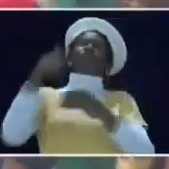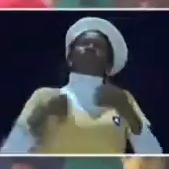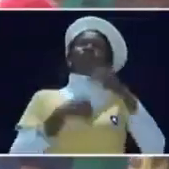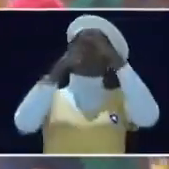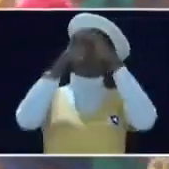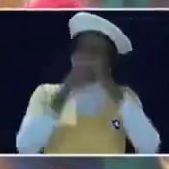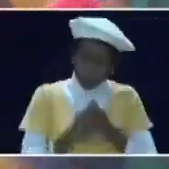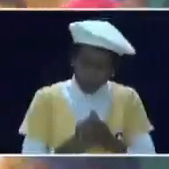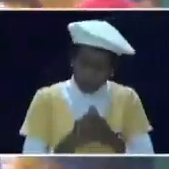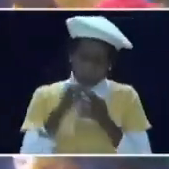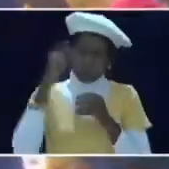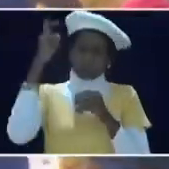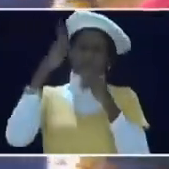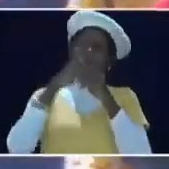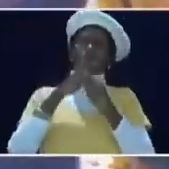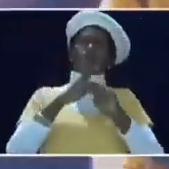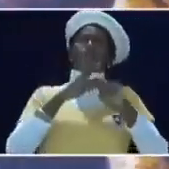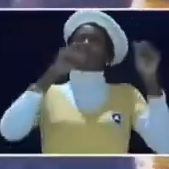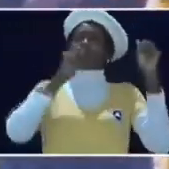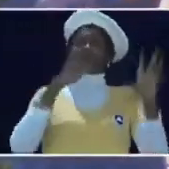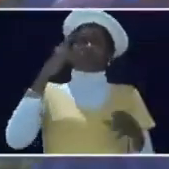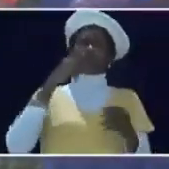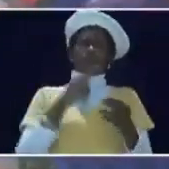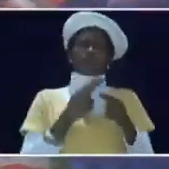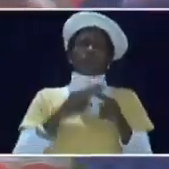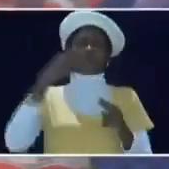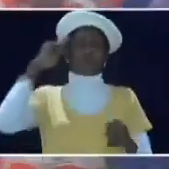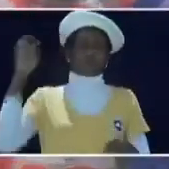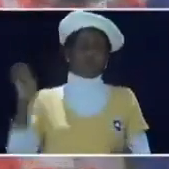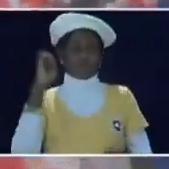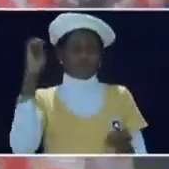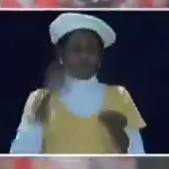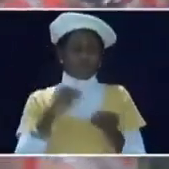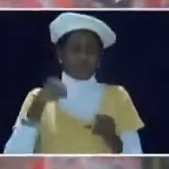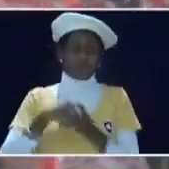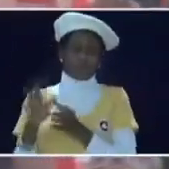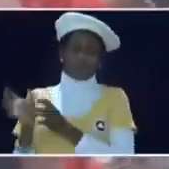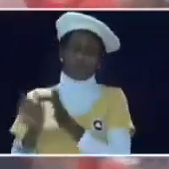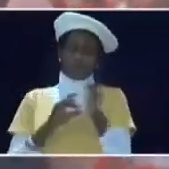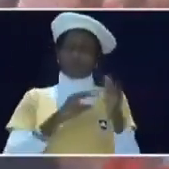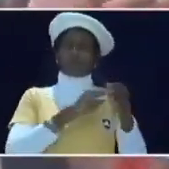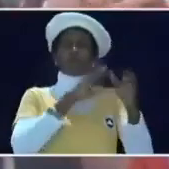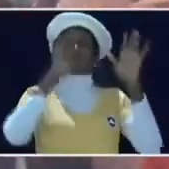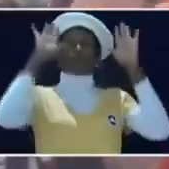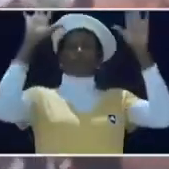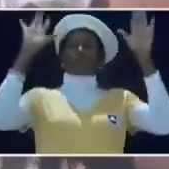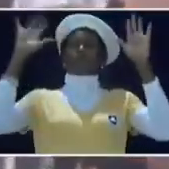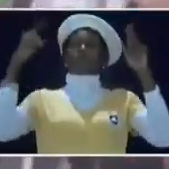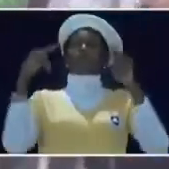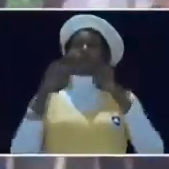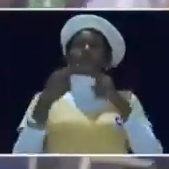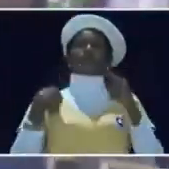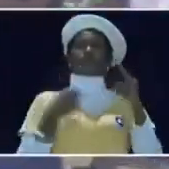and adore you. Blessed be your name forevermore. In Jesus' awesome name,